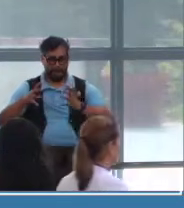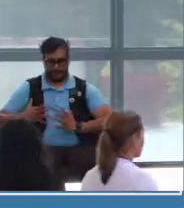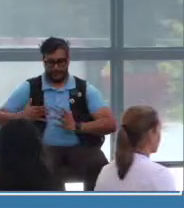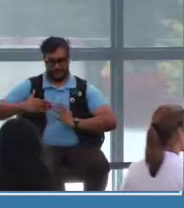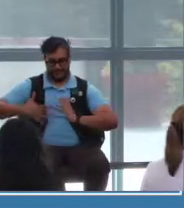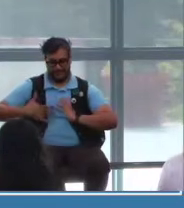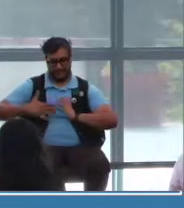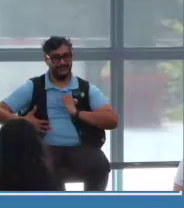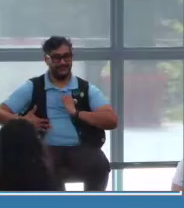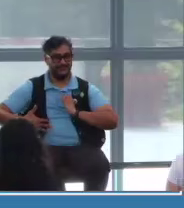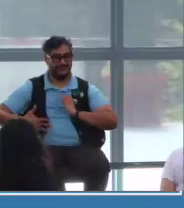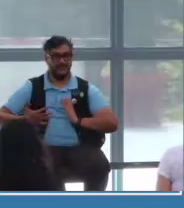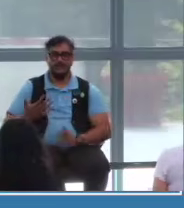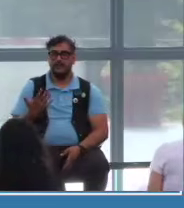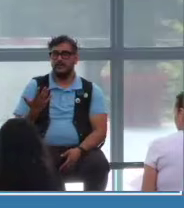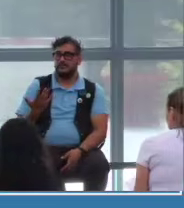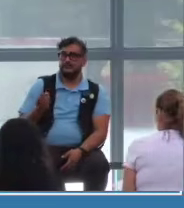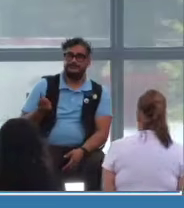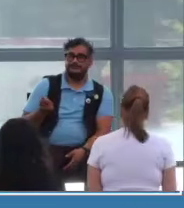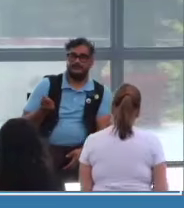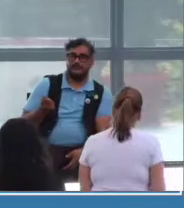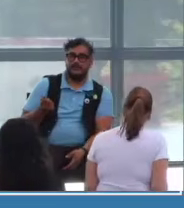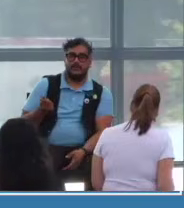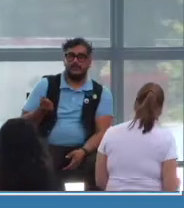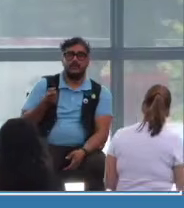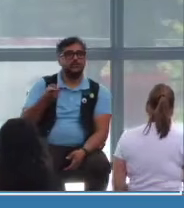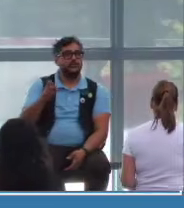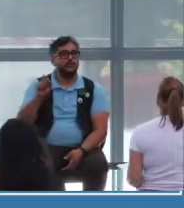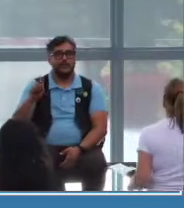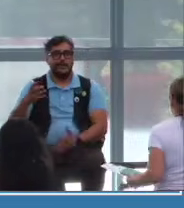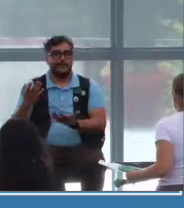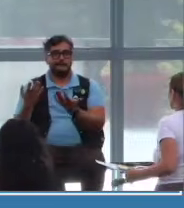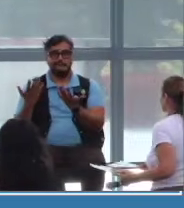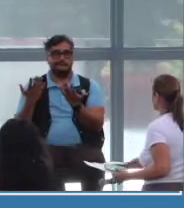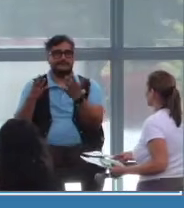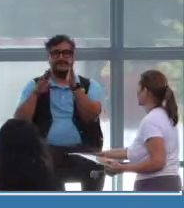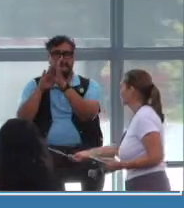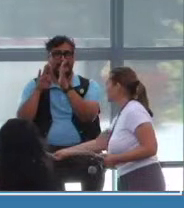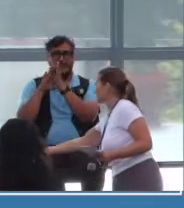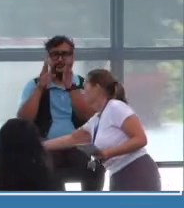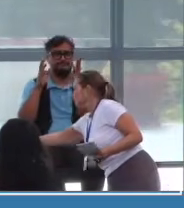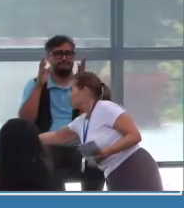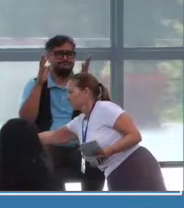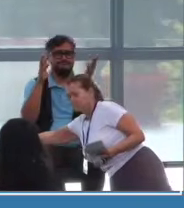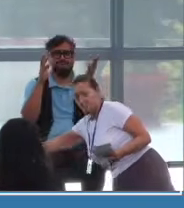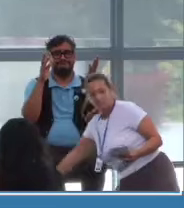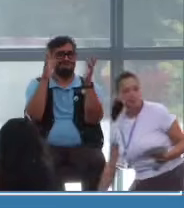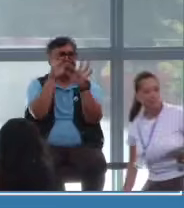hemorrhage. You can develop a whole host of less